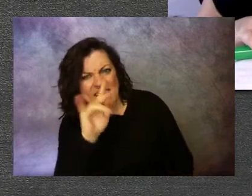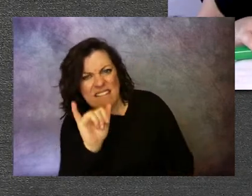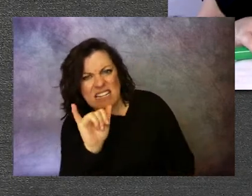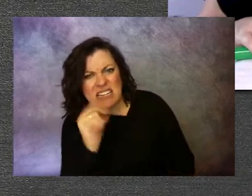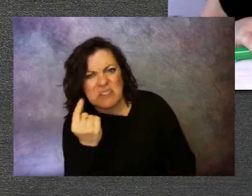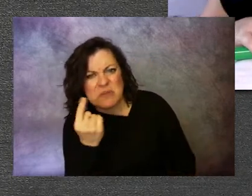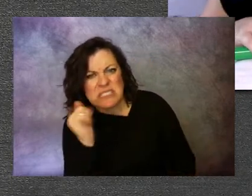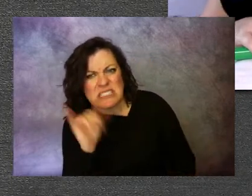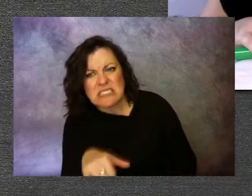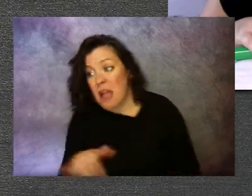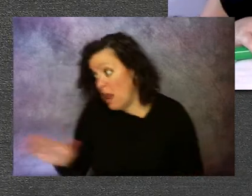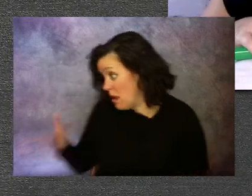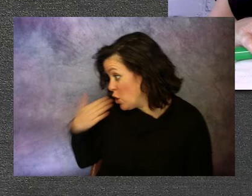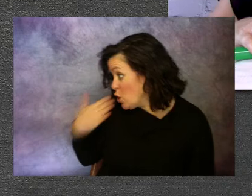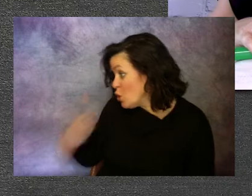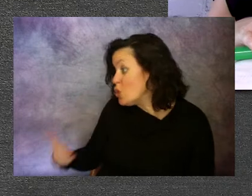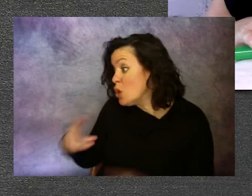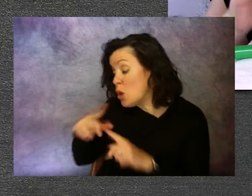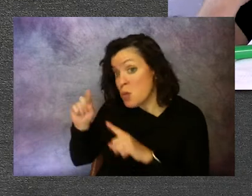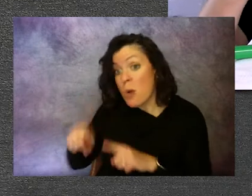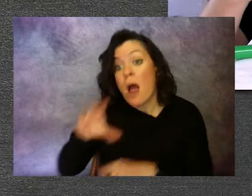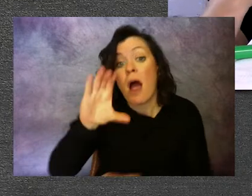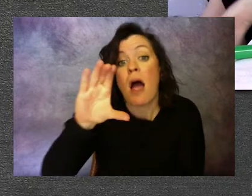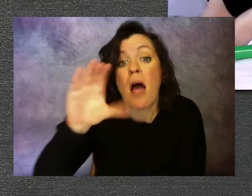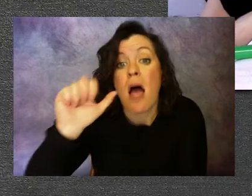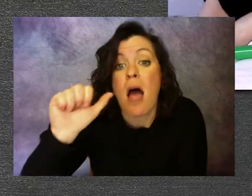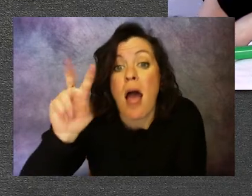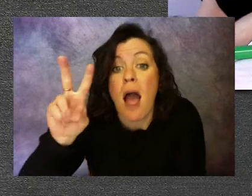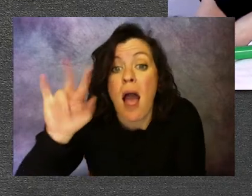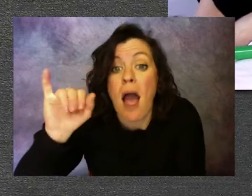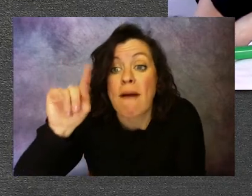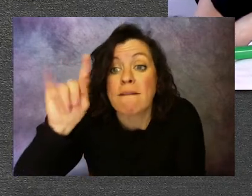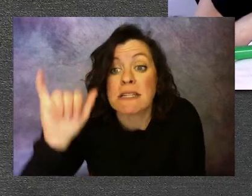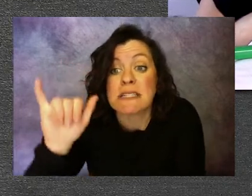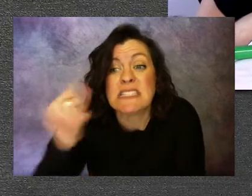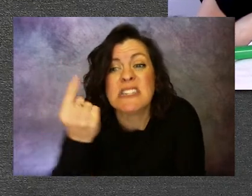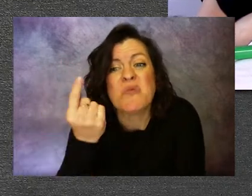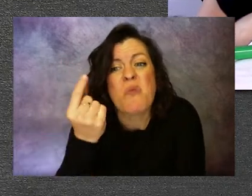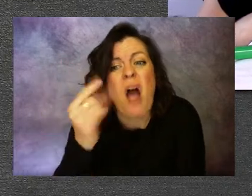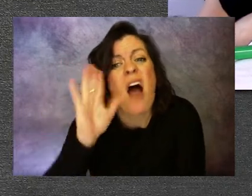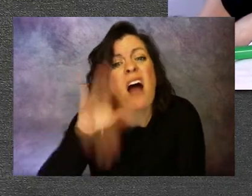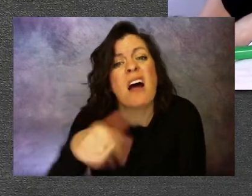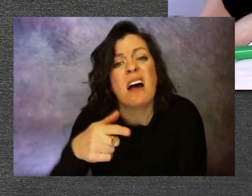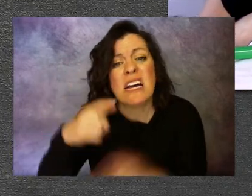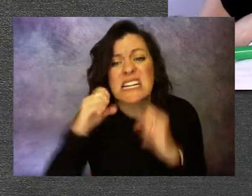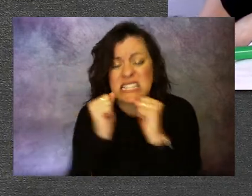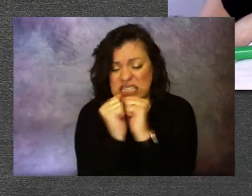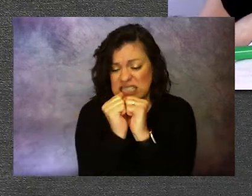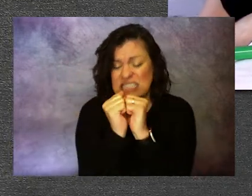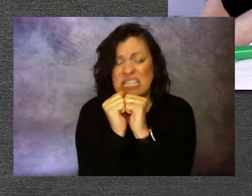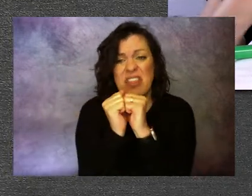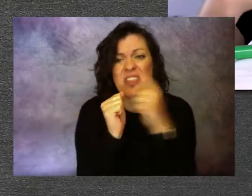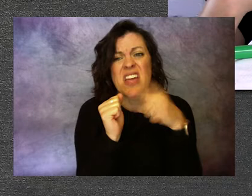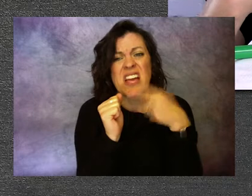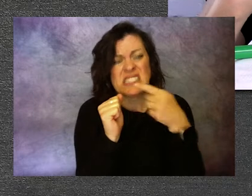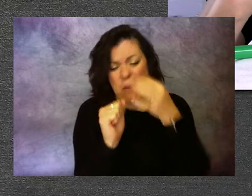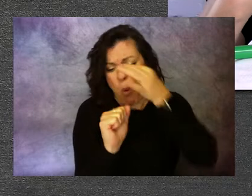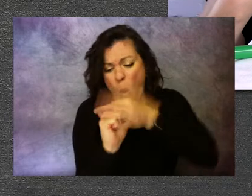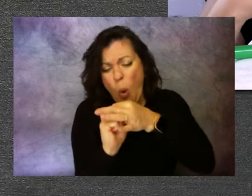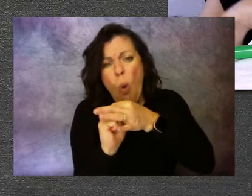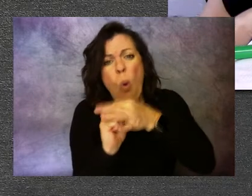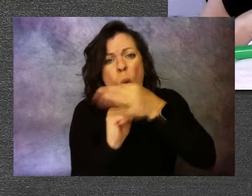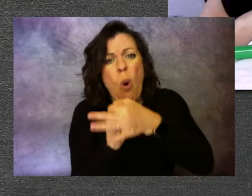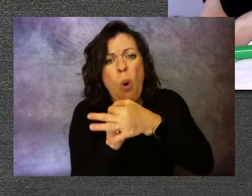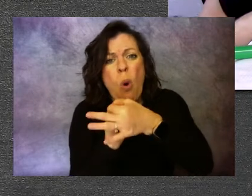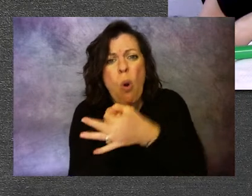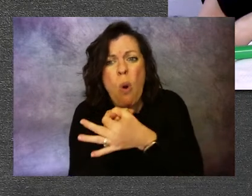Rexy. Cavities are little holes that sometimes people get in their teeth, and it's because food